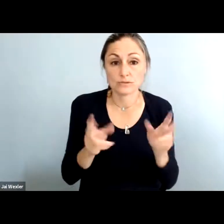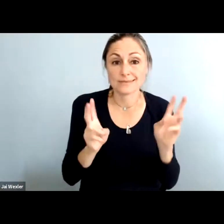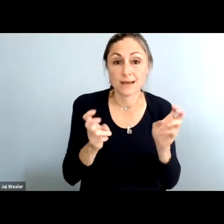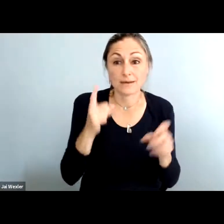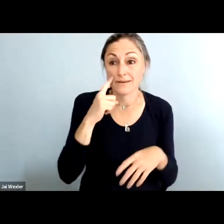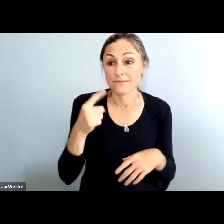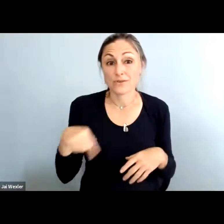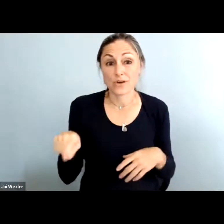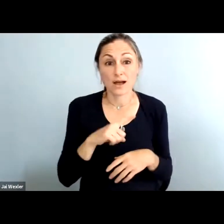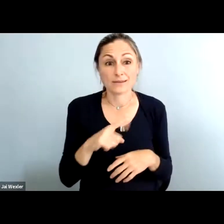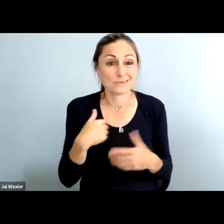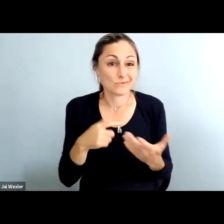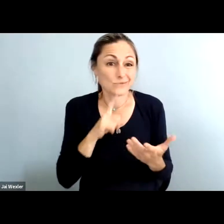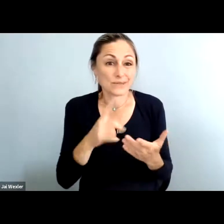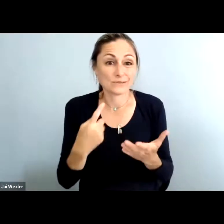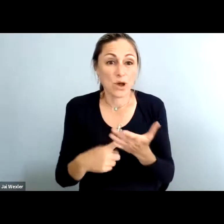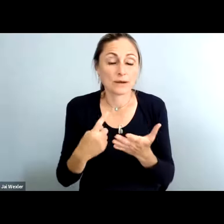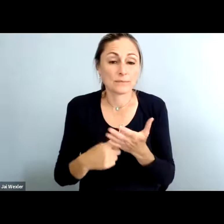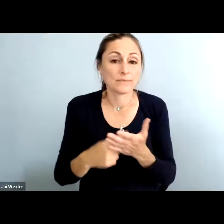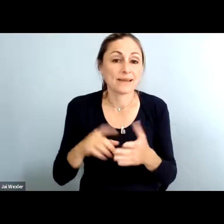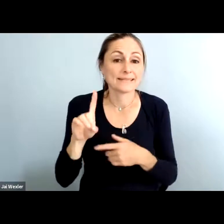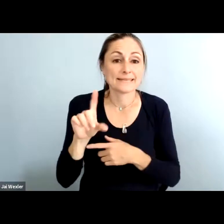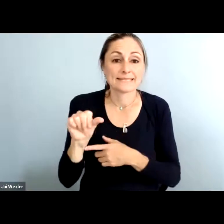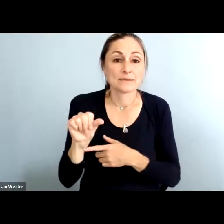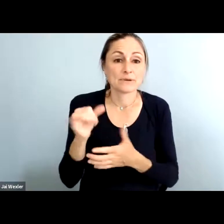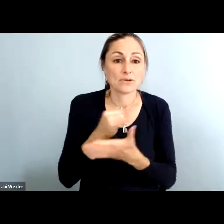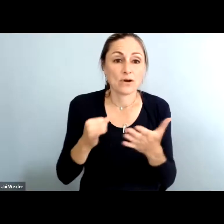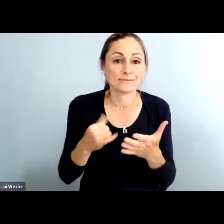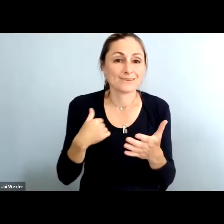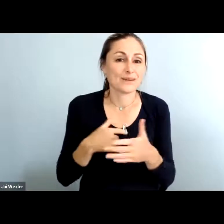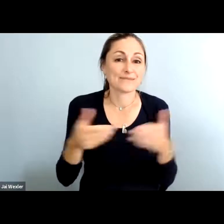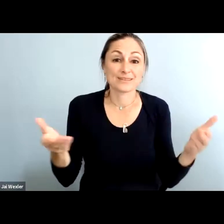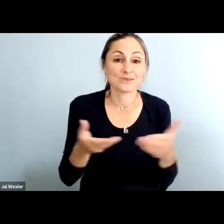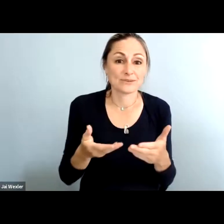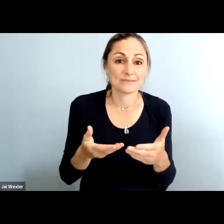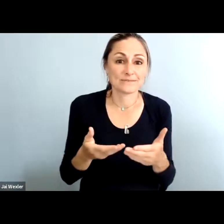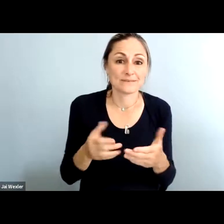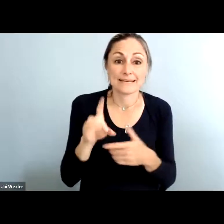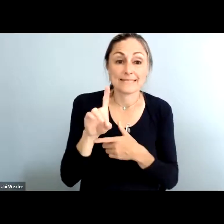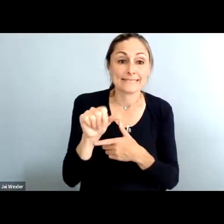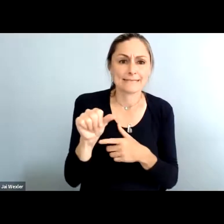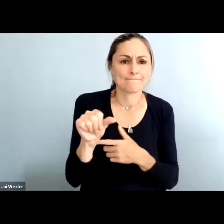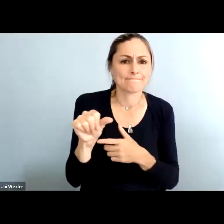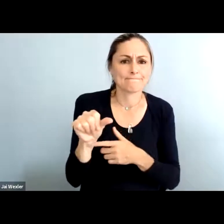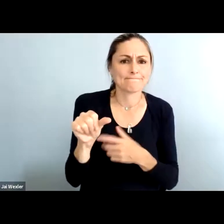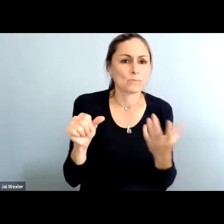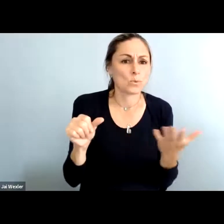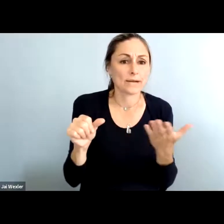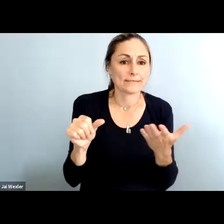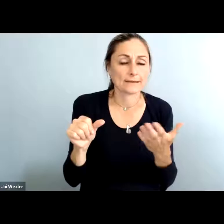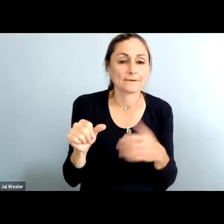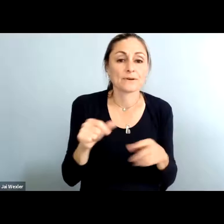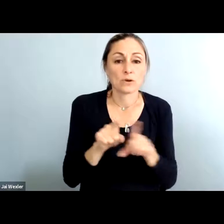us, we're really talking about disability art. So first we have to introduce what disability is. I